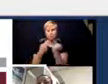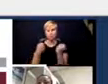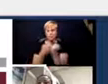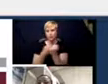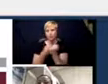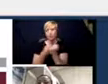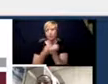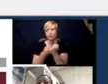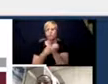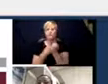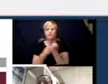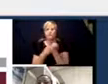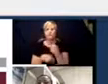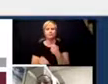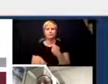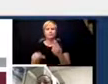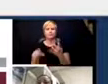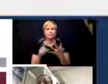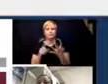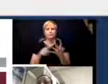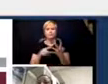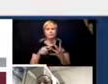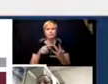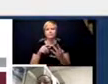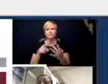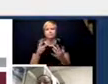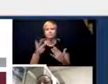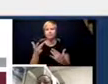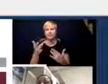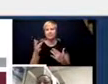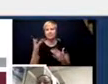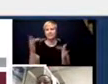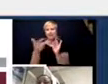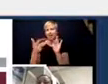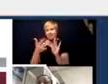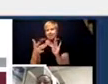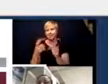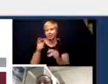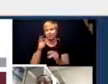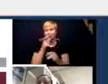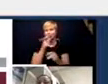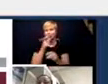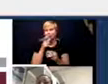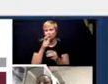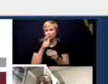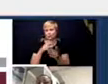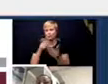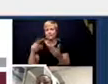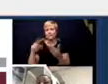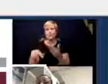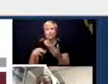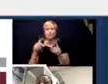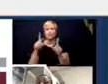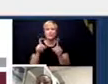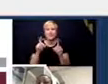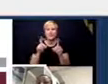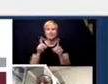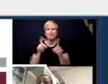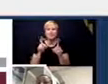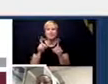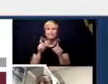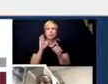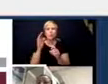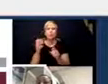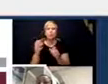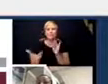make sure that contacts who are referred for testing within 48 hours and will get recontacted if they